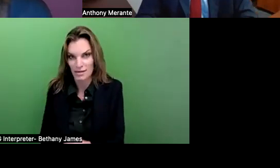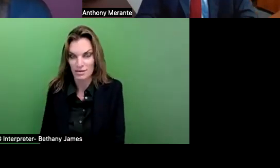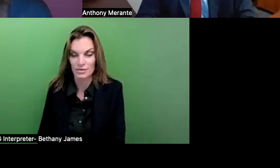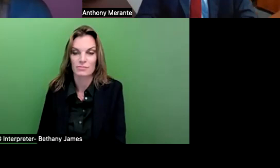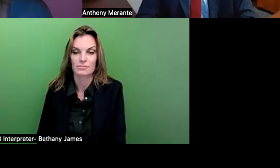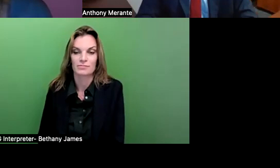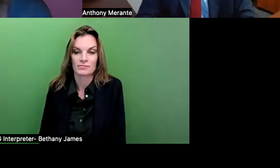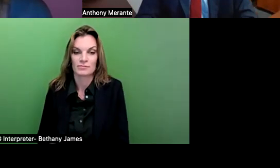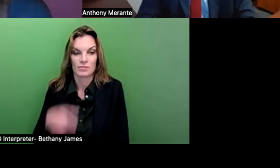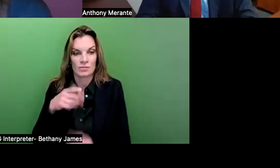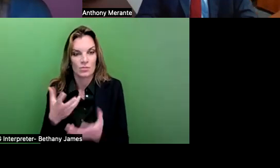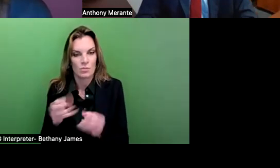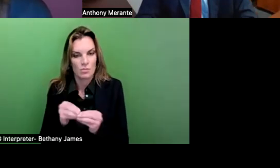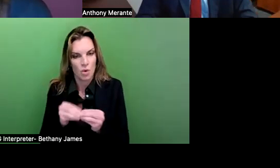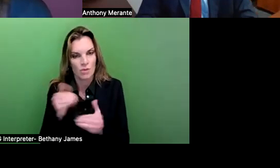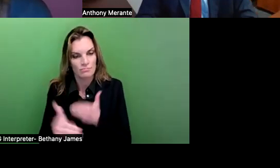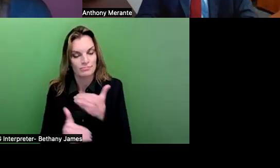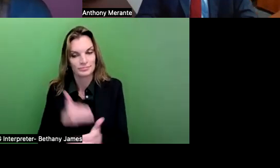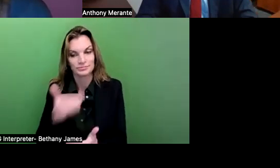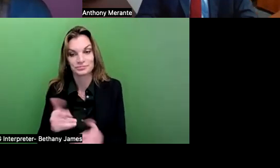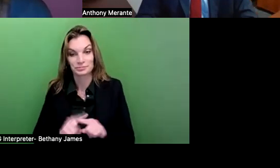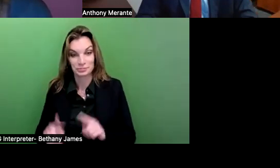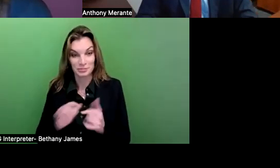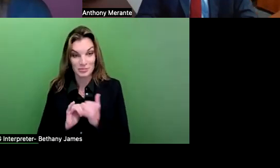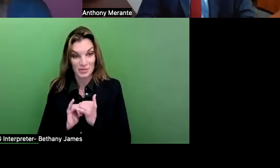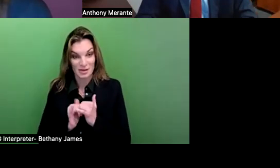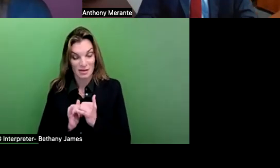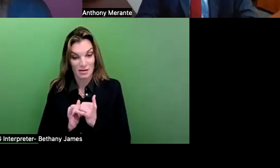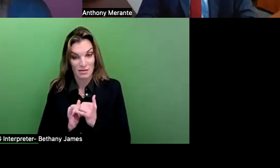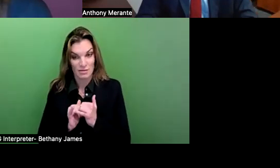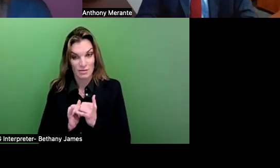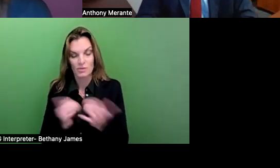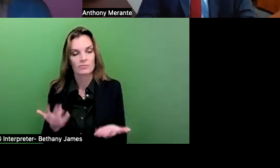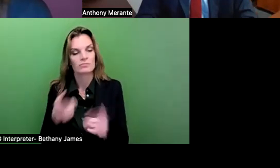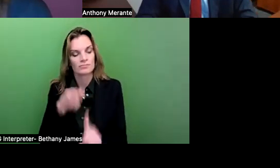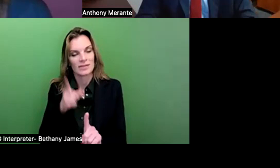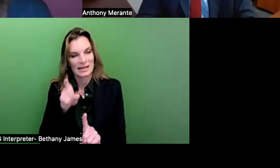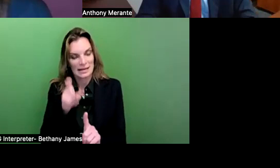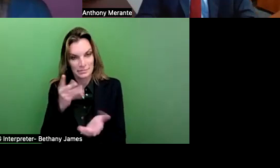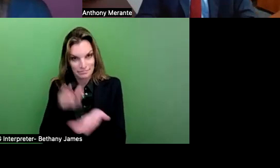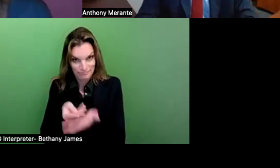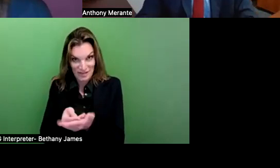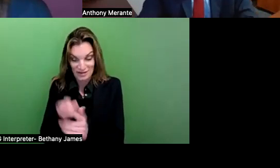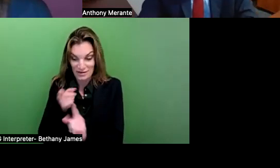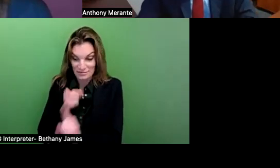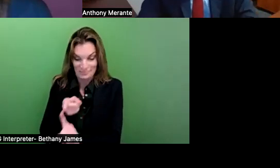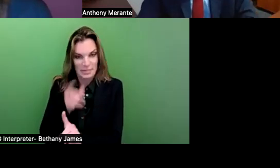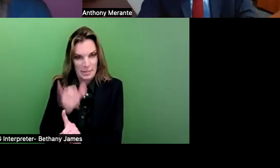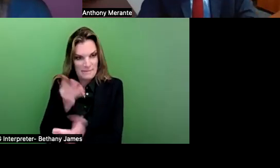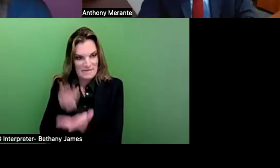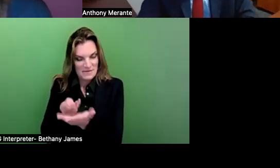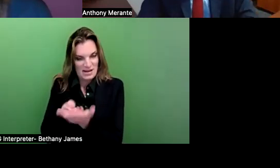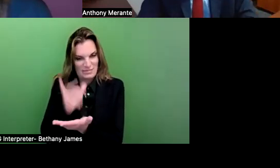can do even better there. But we can't do it if we're not getting adequate funding. And that's part of what we're fighting